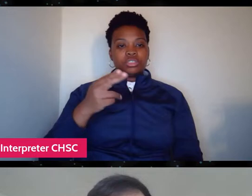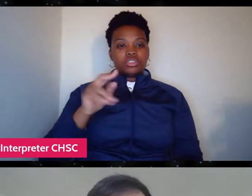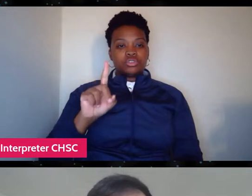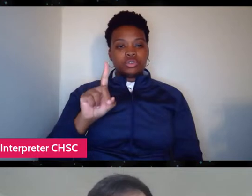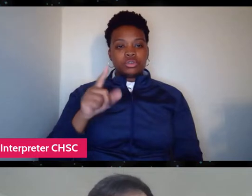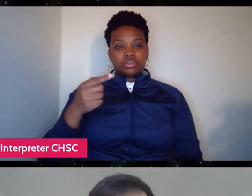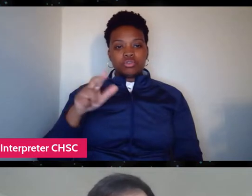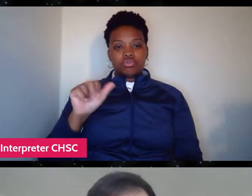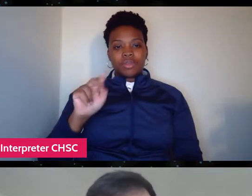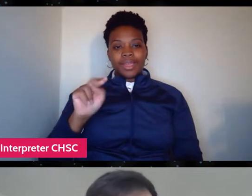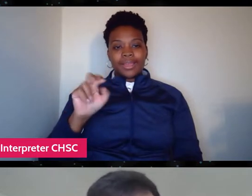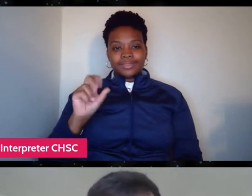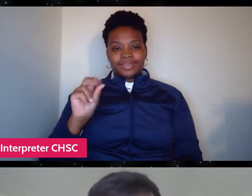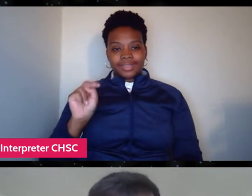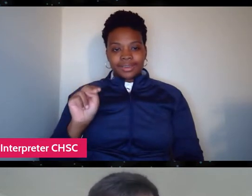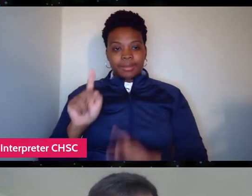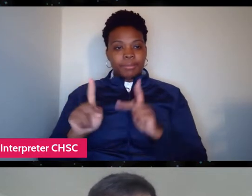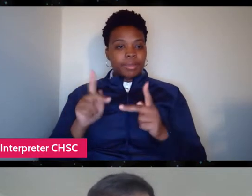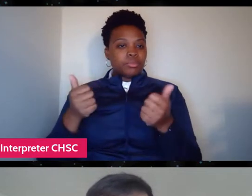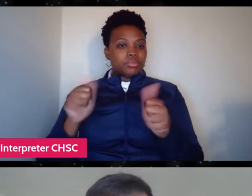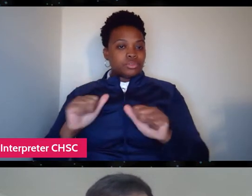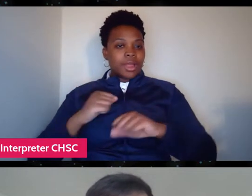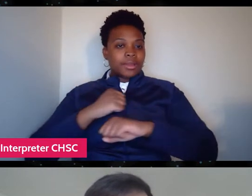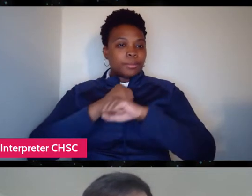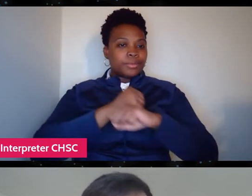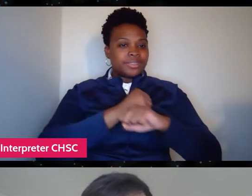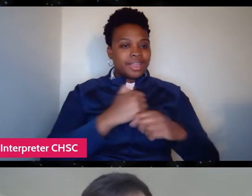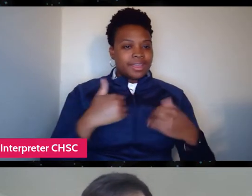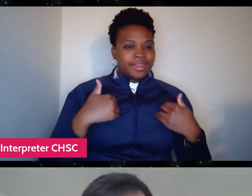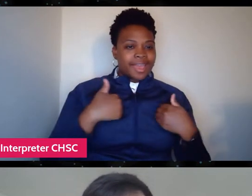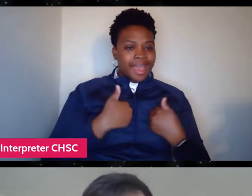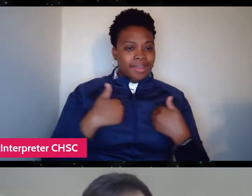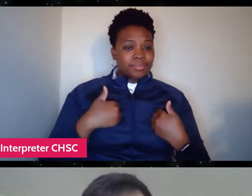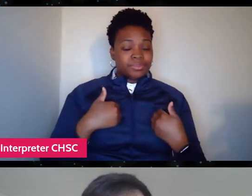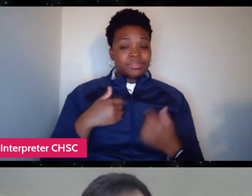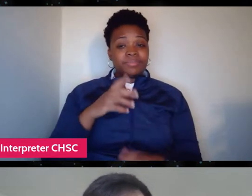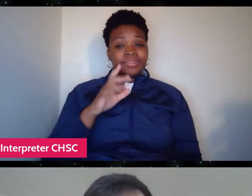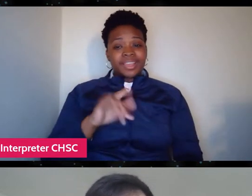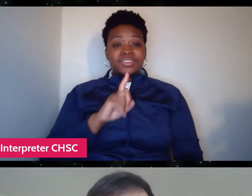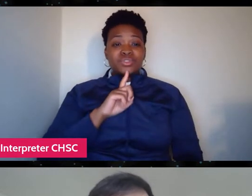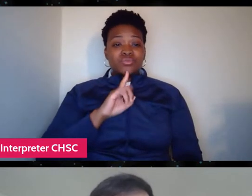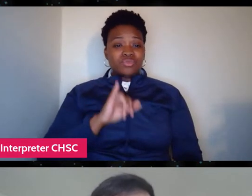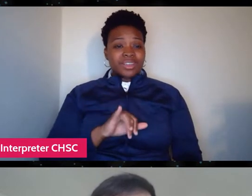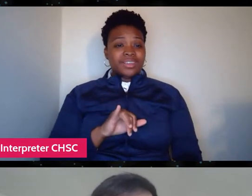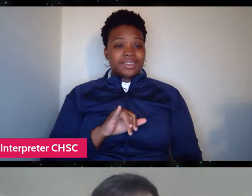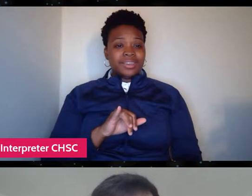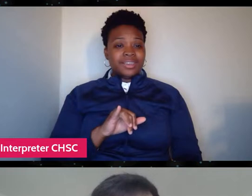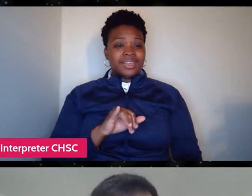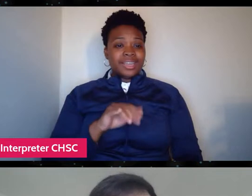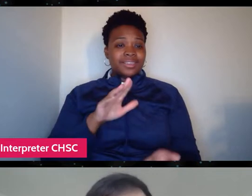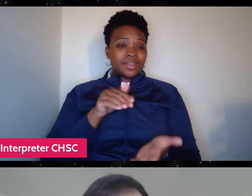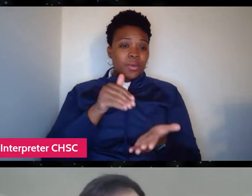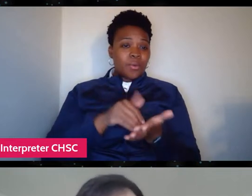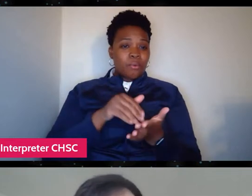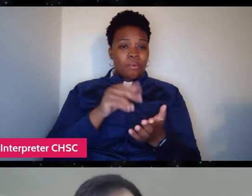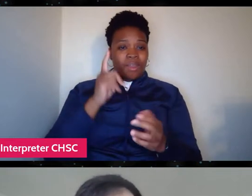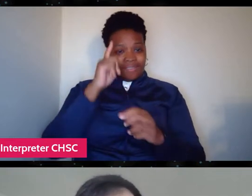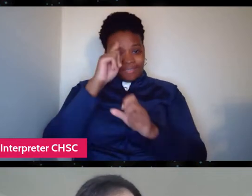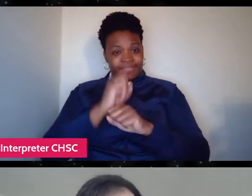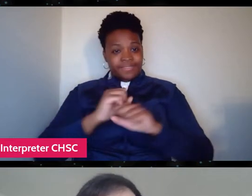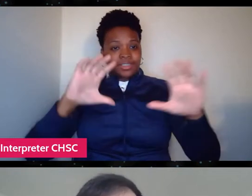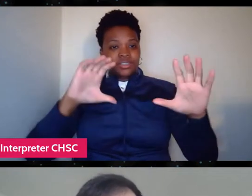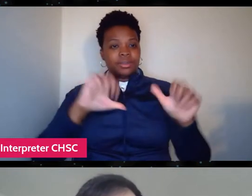it to protect animals. And that is really one of the core visions behind Memphis